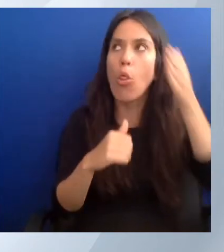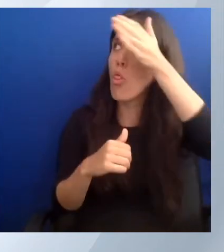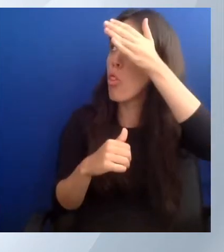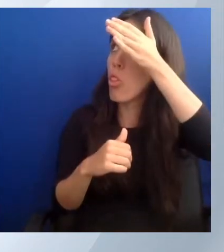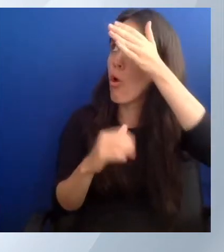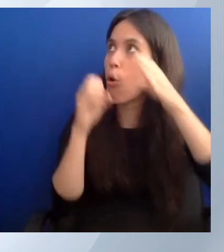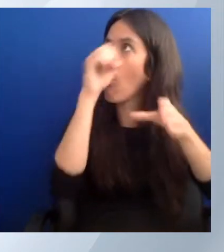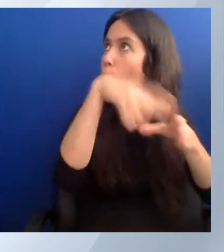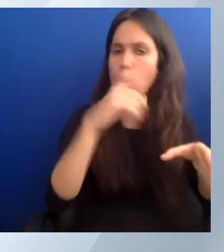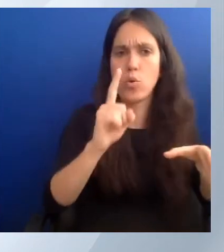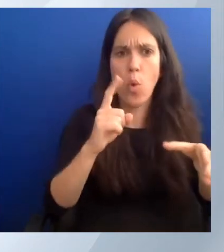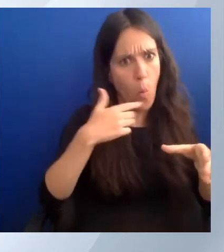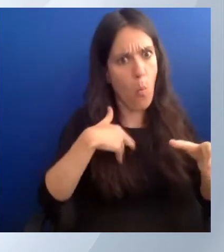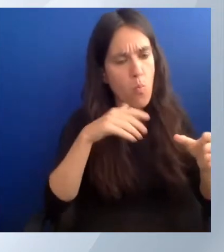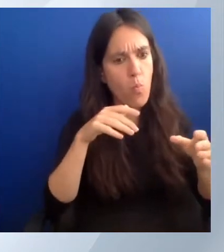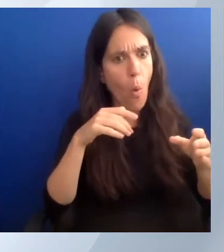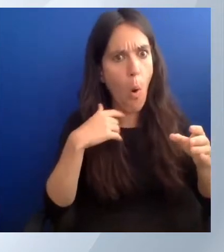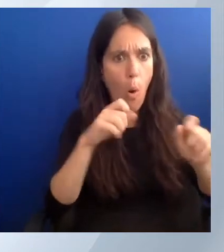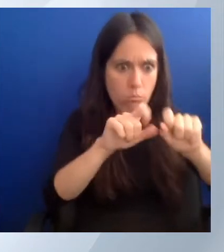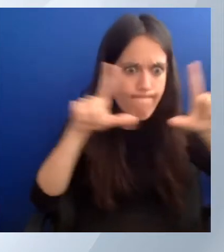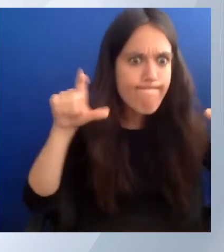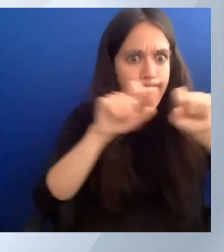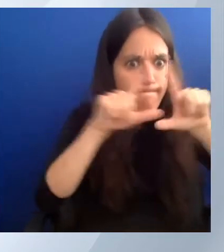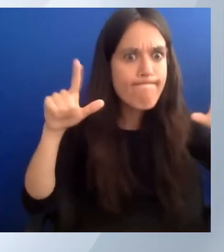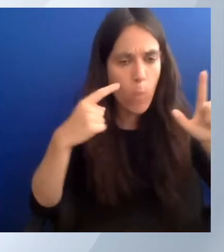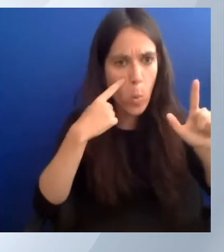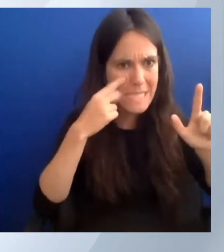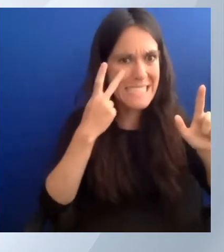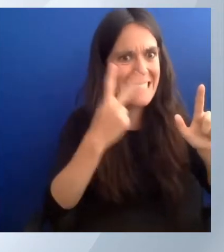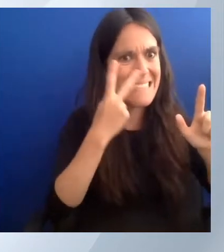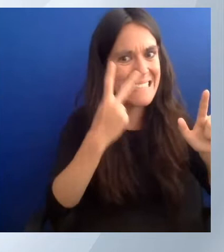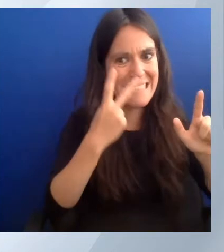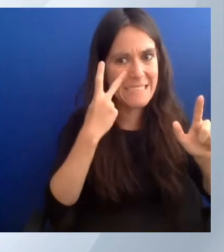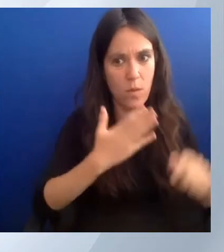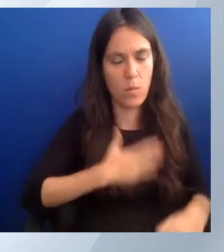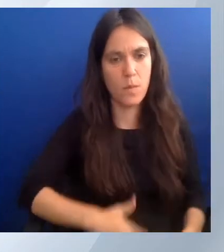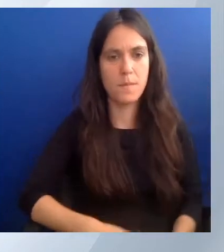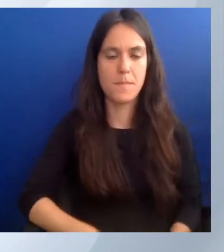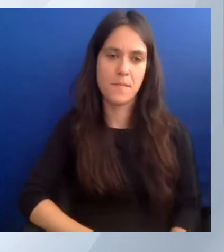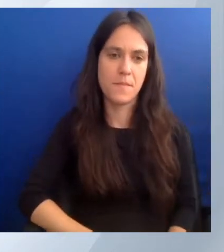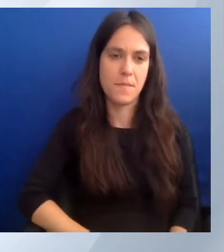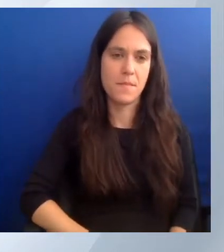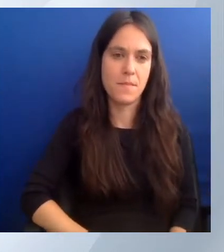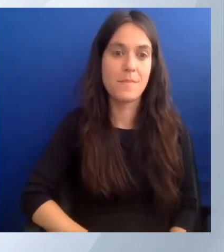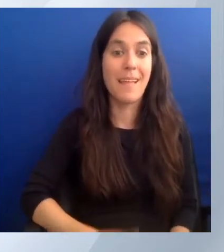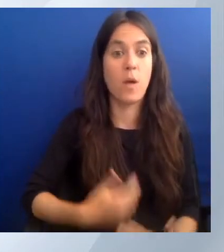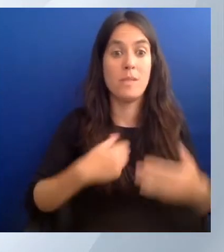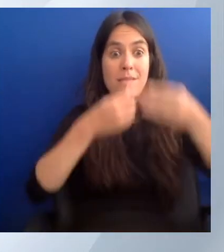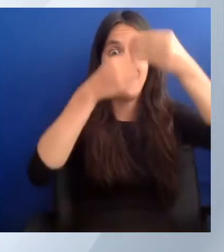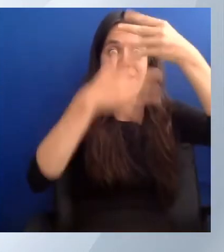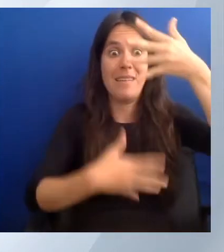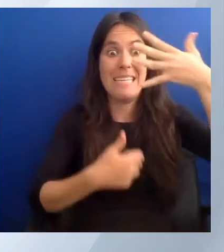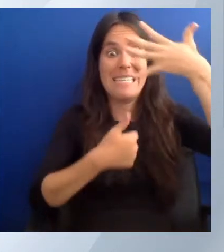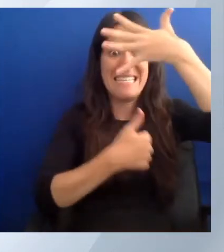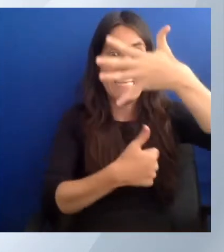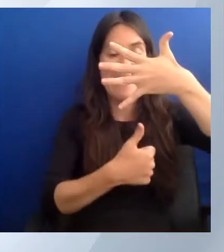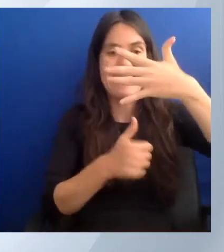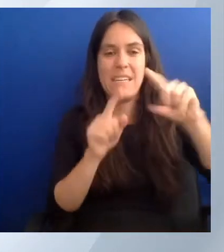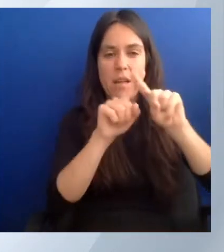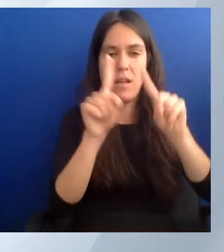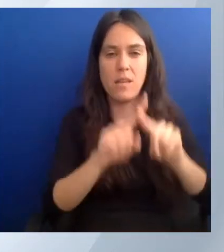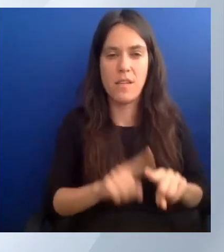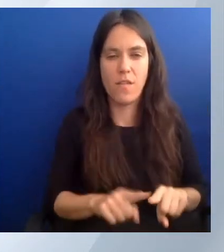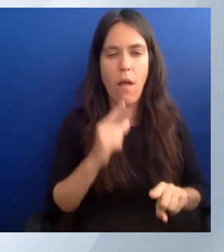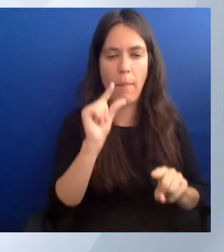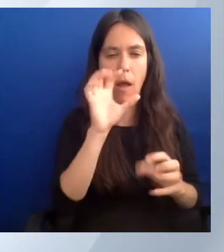bet. And then the replication. We have 6 options here, and it gets to be a little bit of a tongue twister by the end,